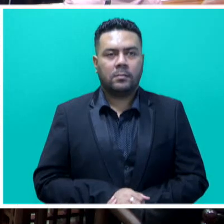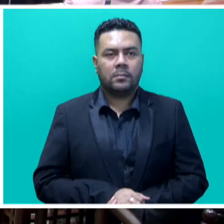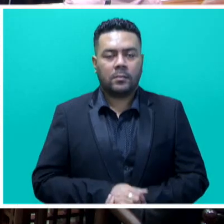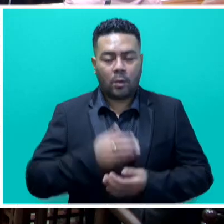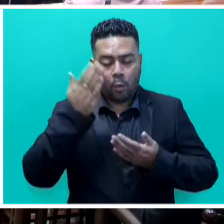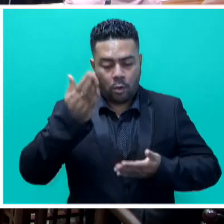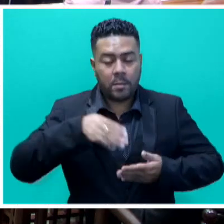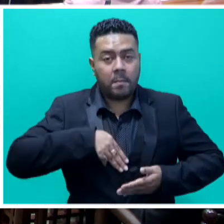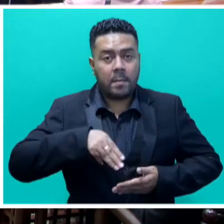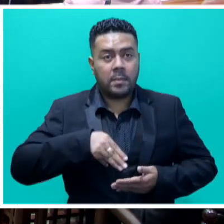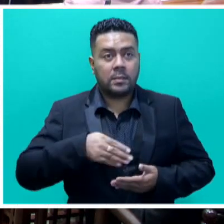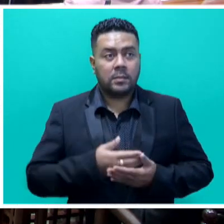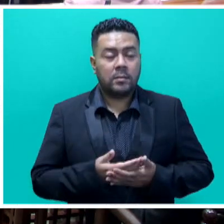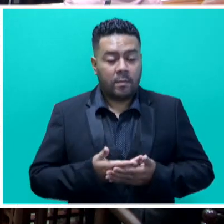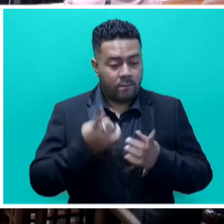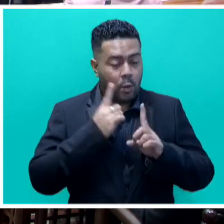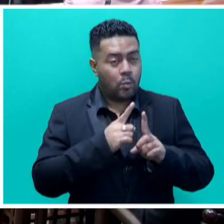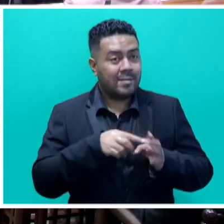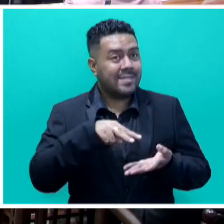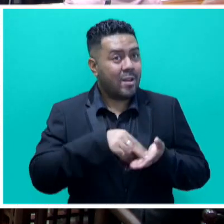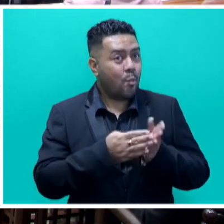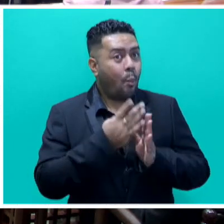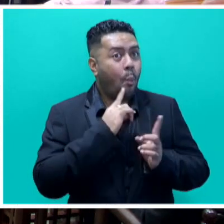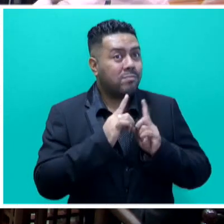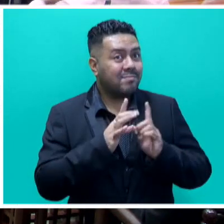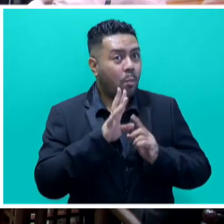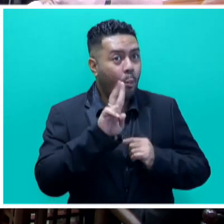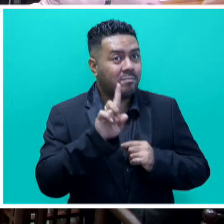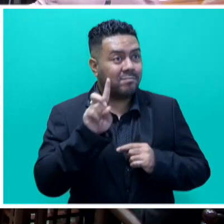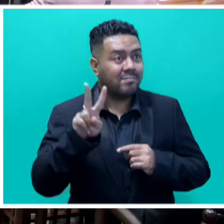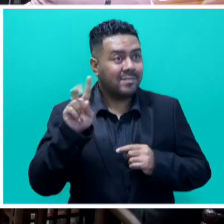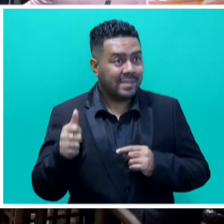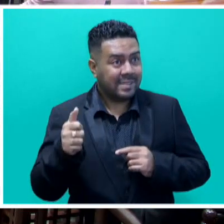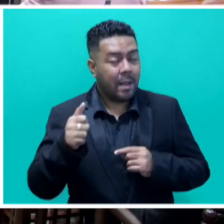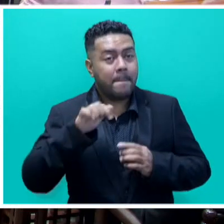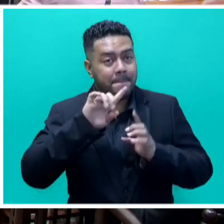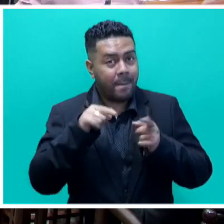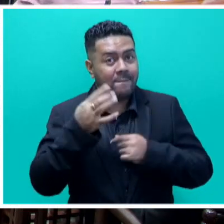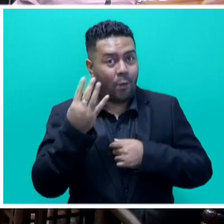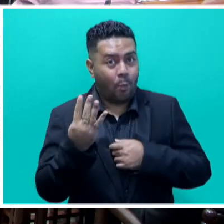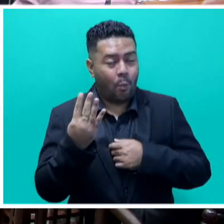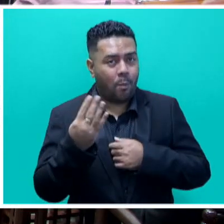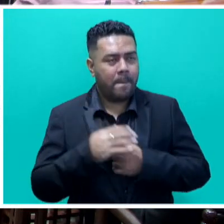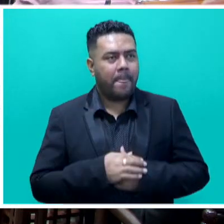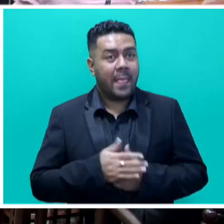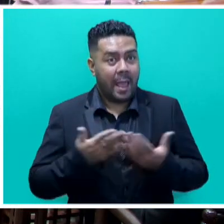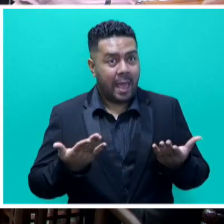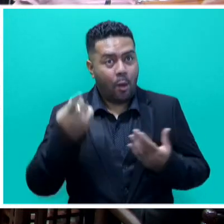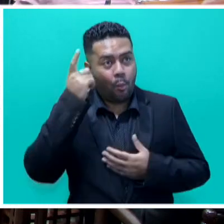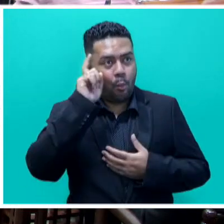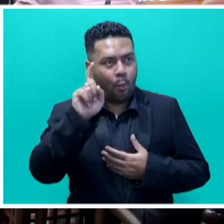Honorable members, pursuant to Standing Orders 136, Clause 4, I now call